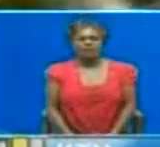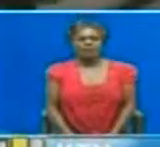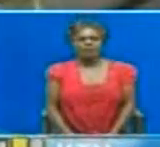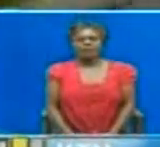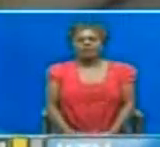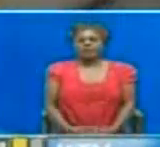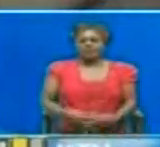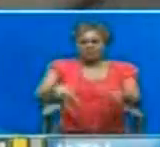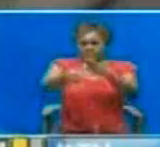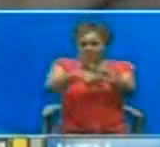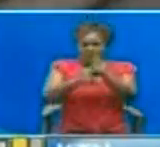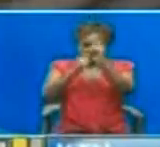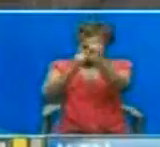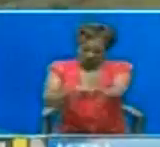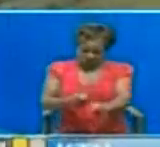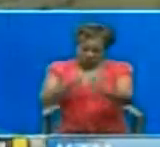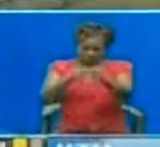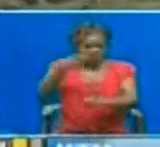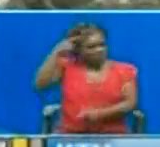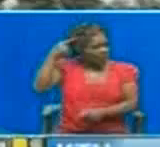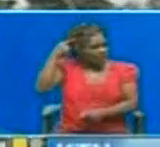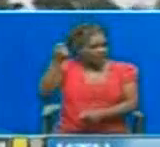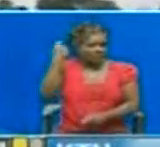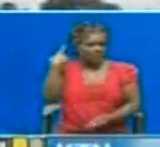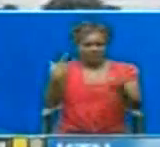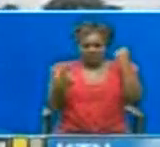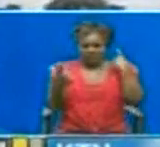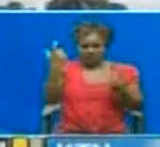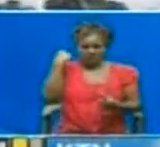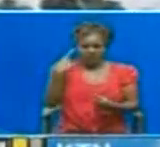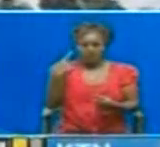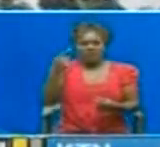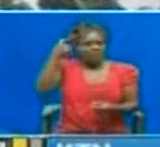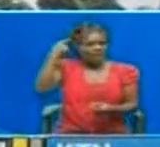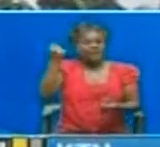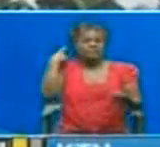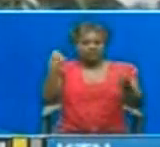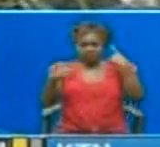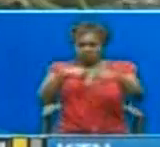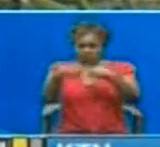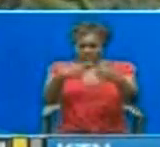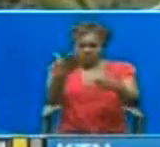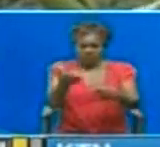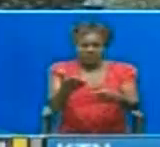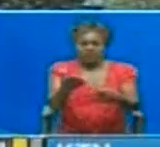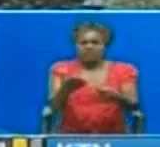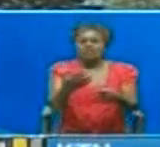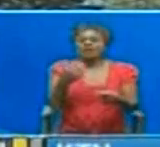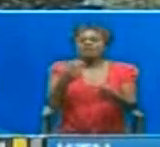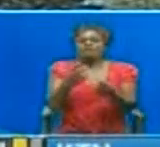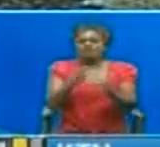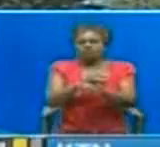Having primarily cultivated the black CTC tea that is simply referred to as black tea, and that is the variety that